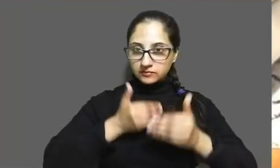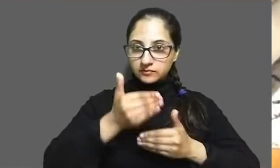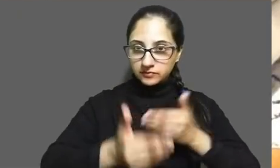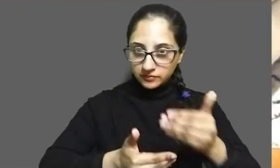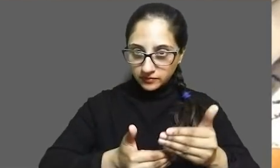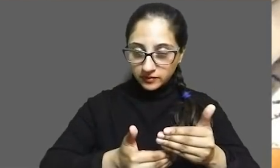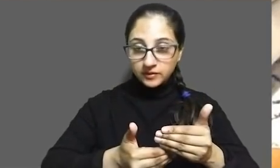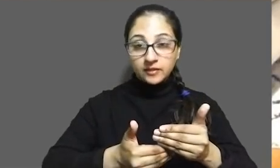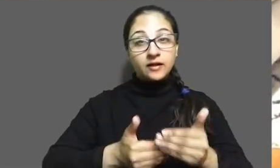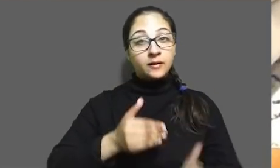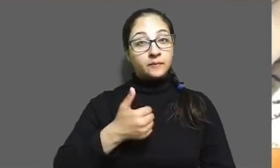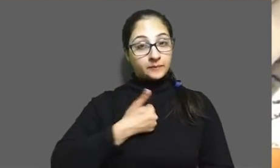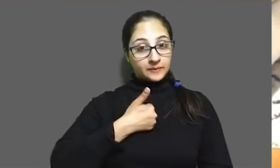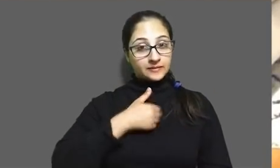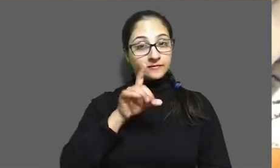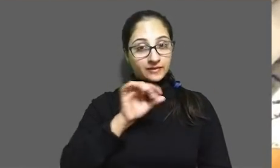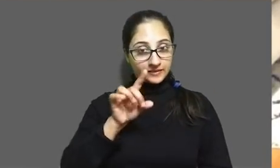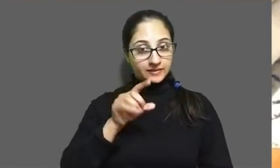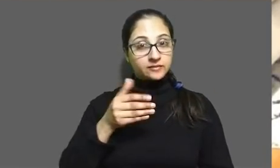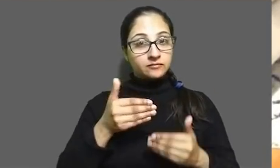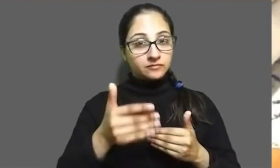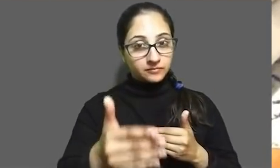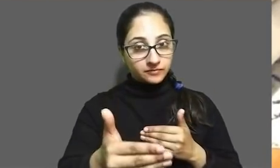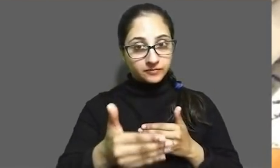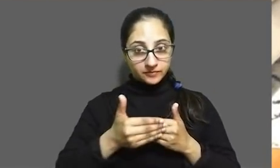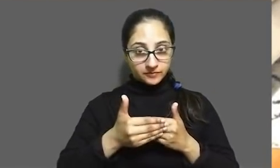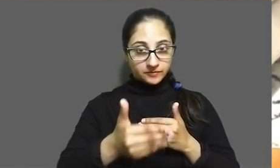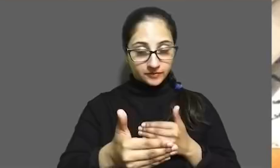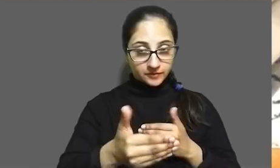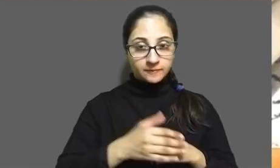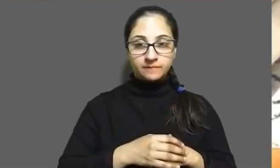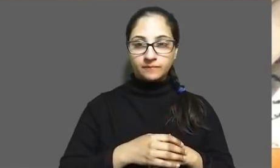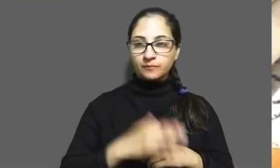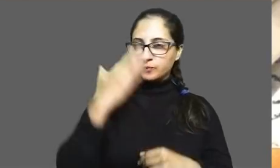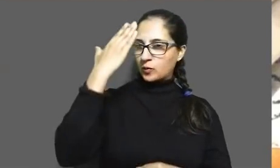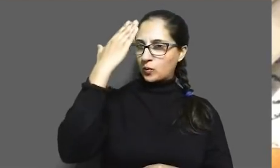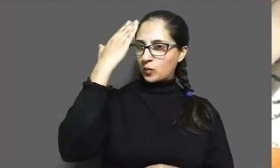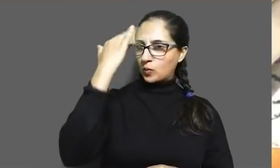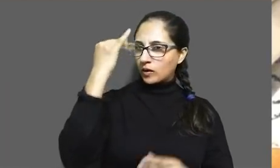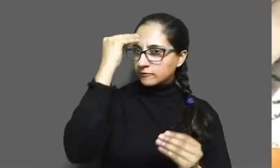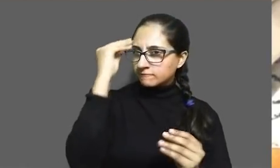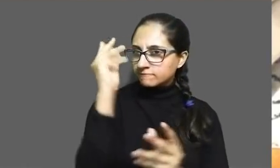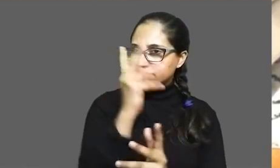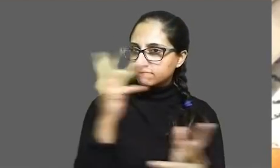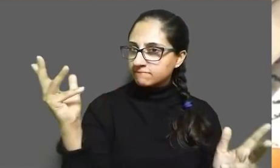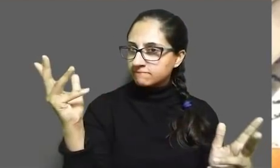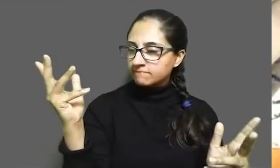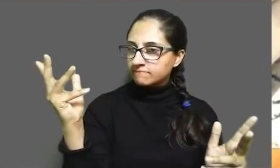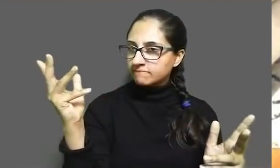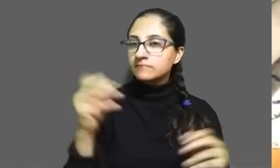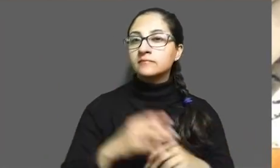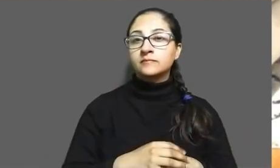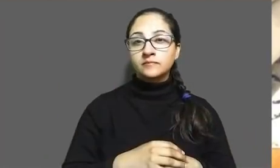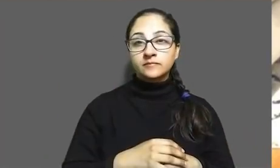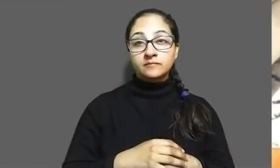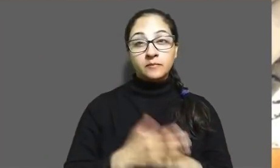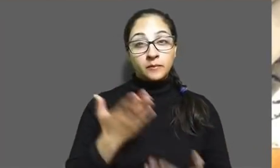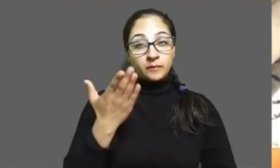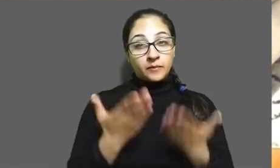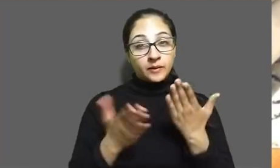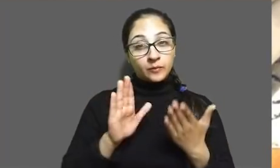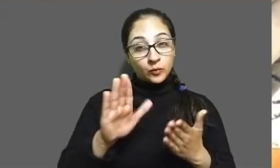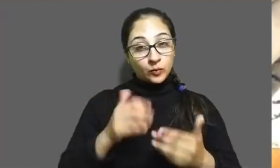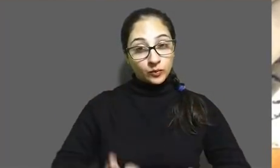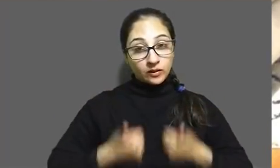the cycle again. I know I did. The reason I want to share this with you is because if you are